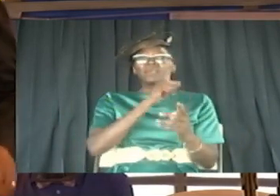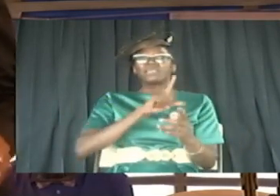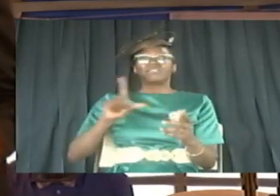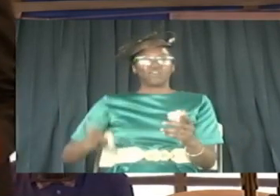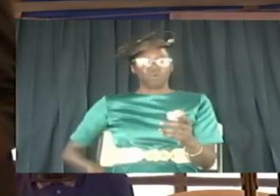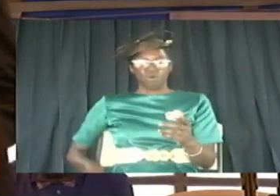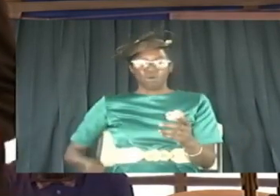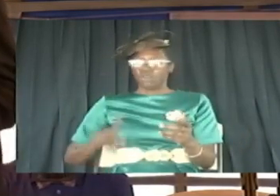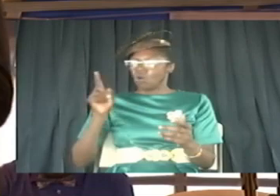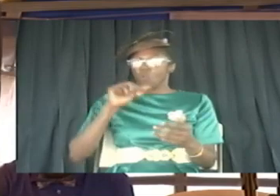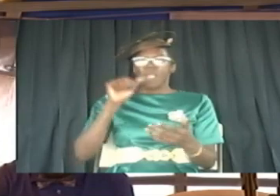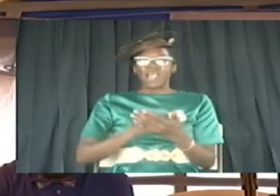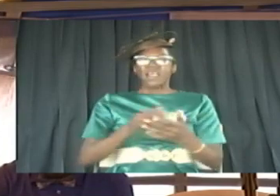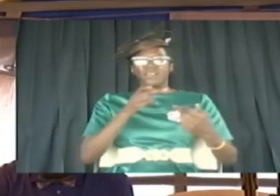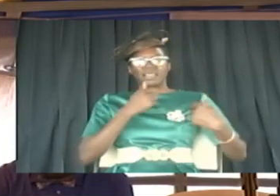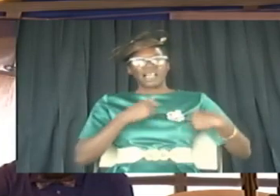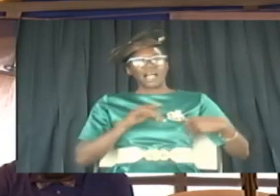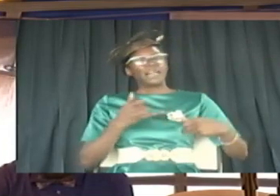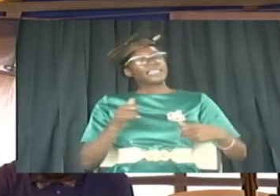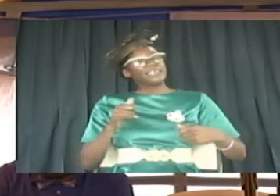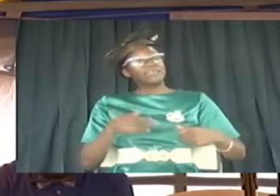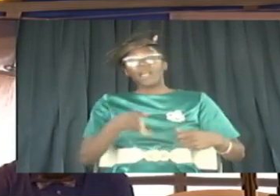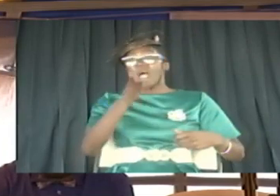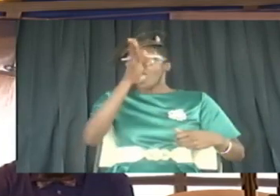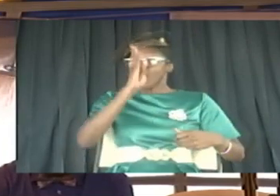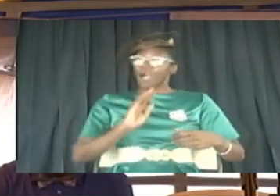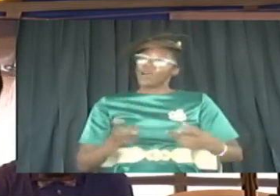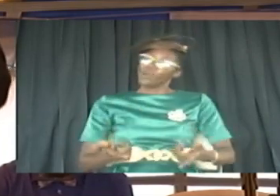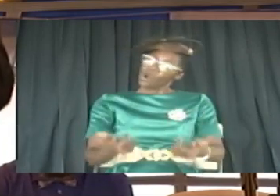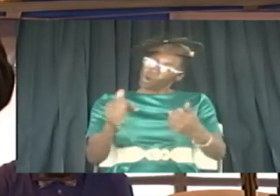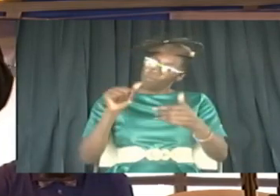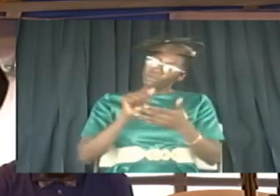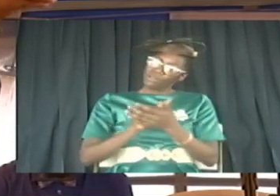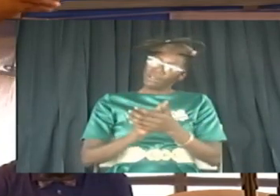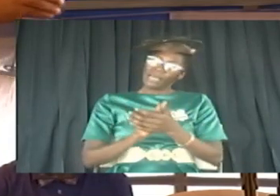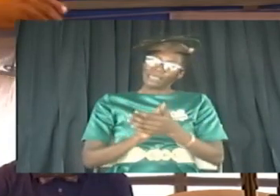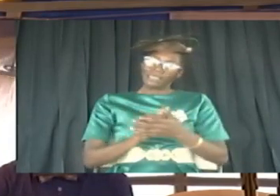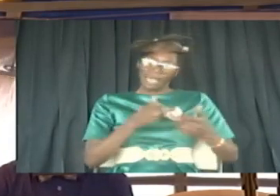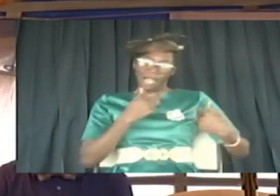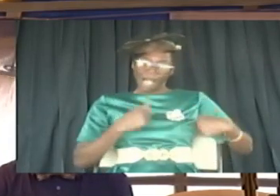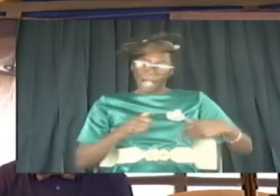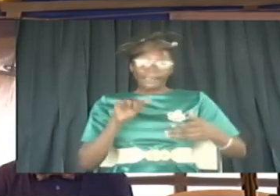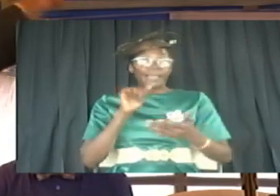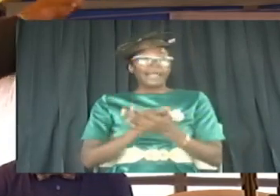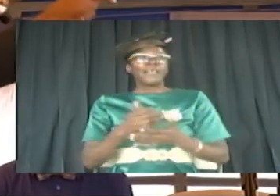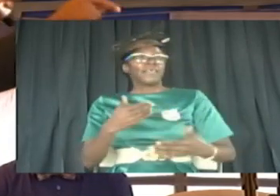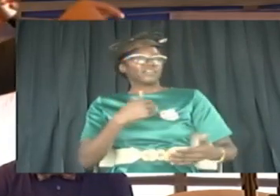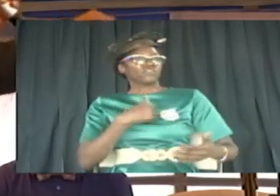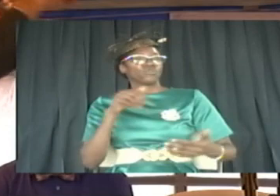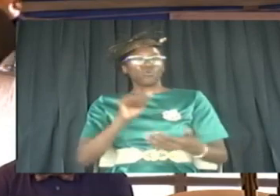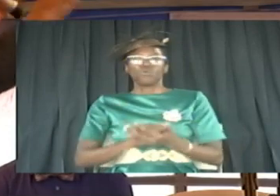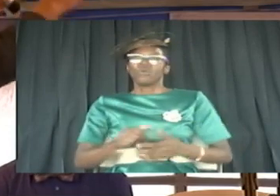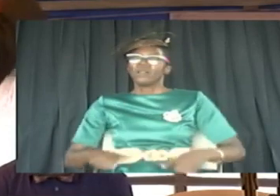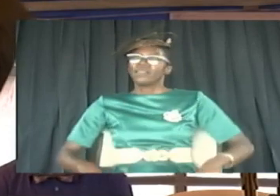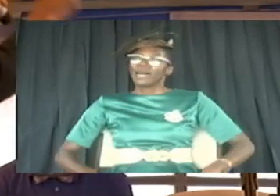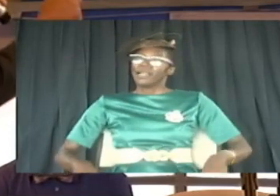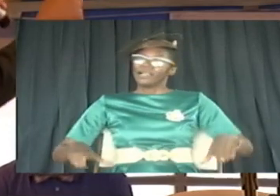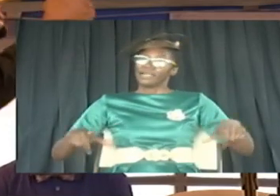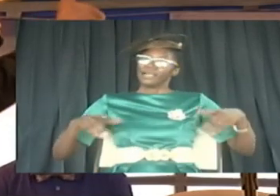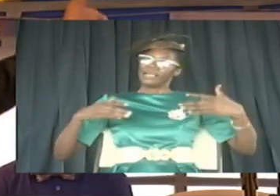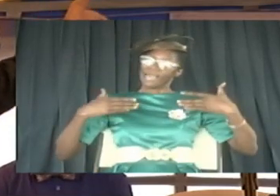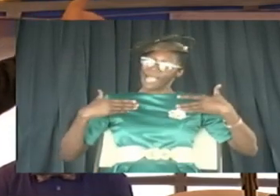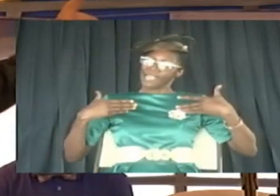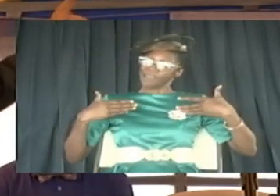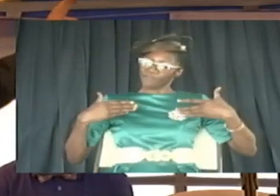heart is, God is going to gravitate to them. And that soul, that life, that